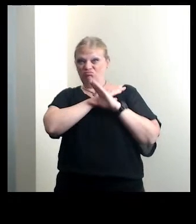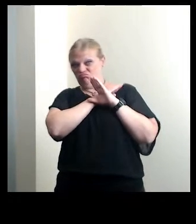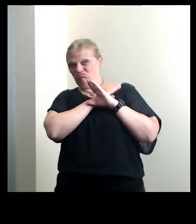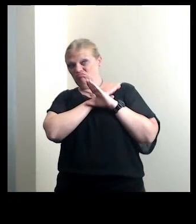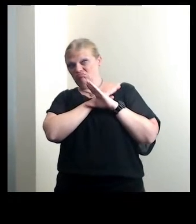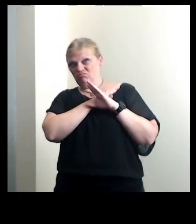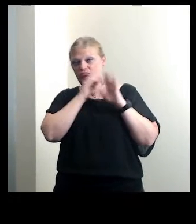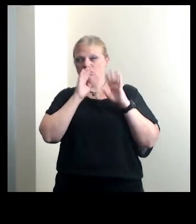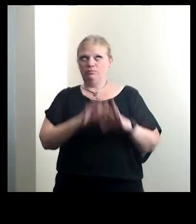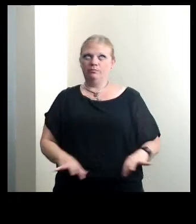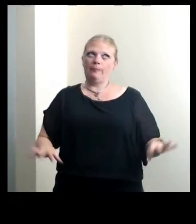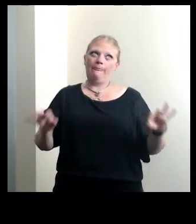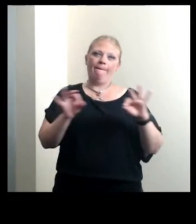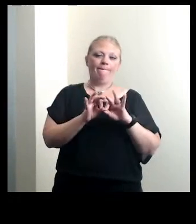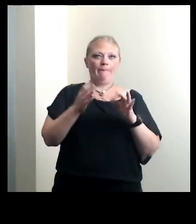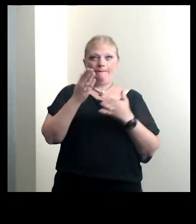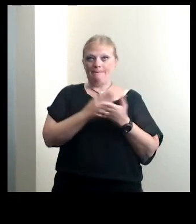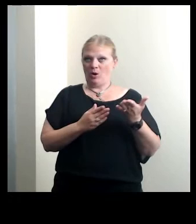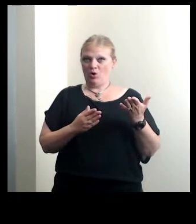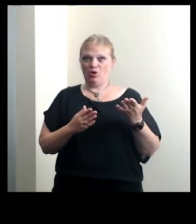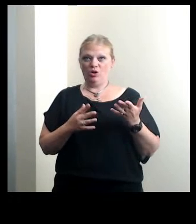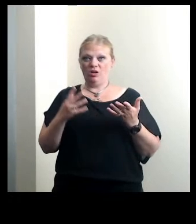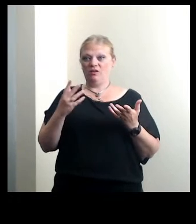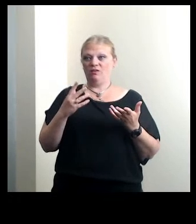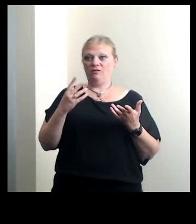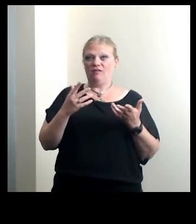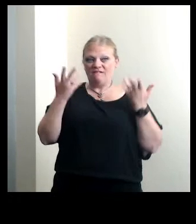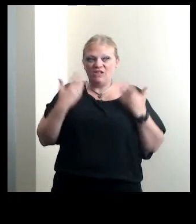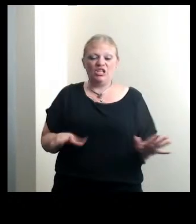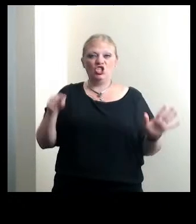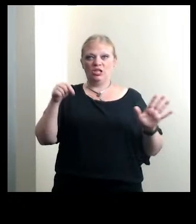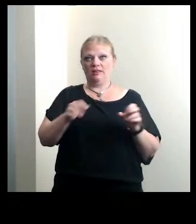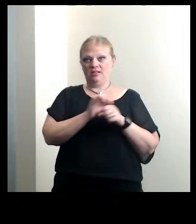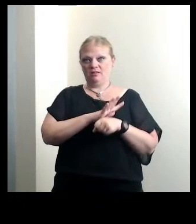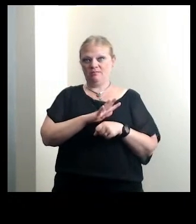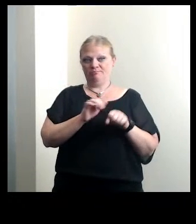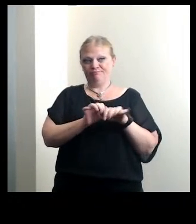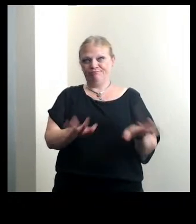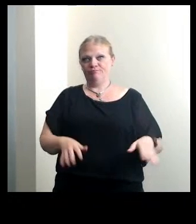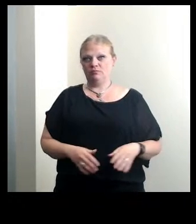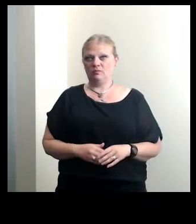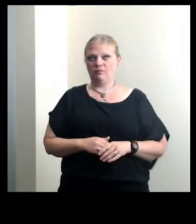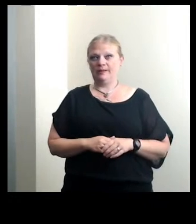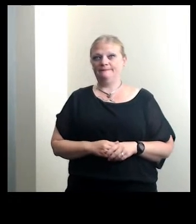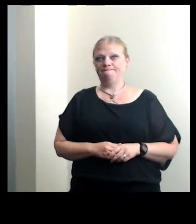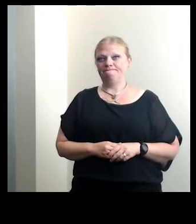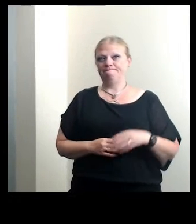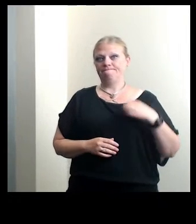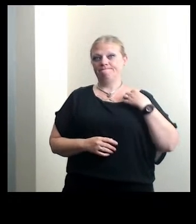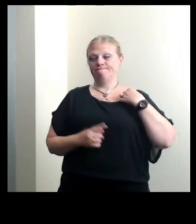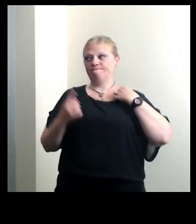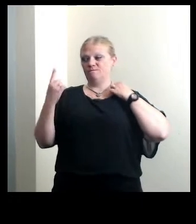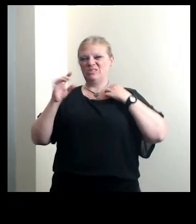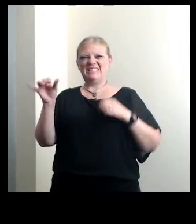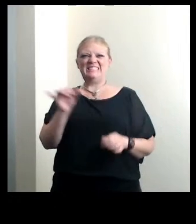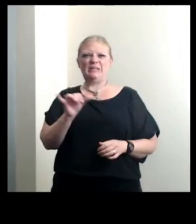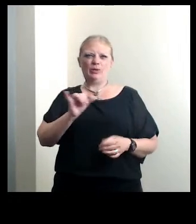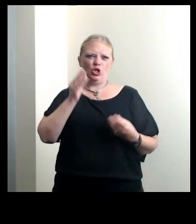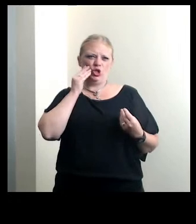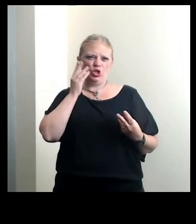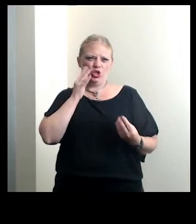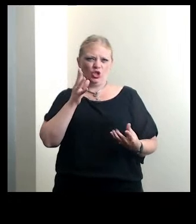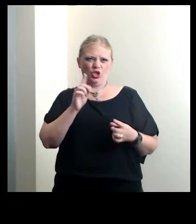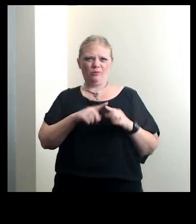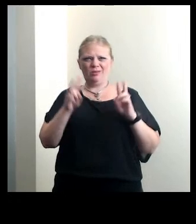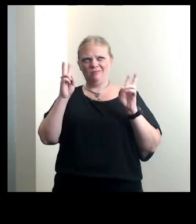is an essential component of getting out of this pandemic. And then this is looking at similar data, but looking at the